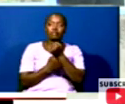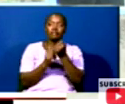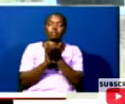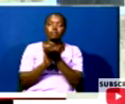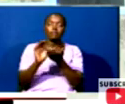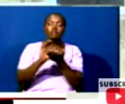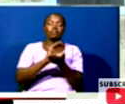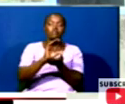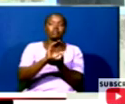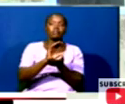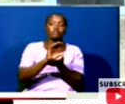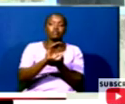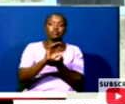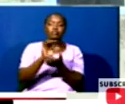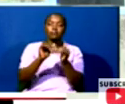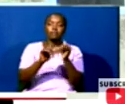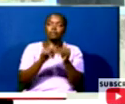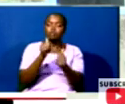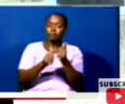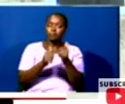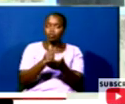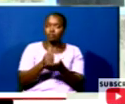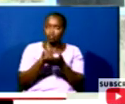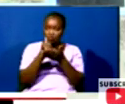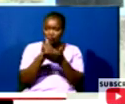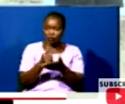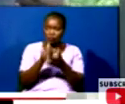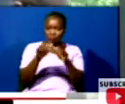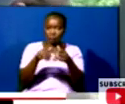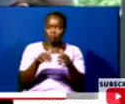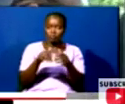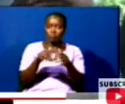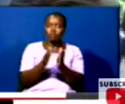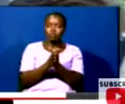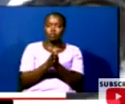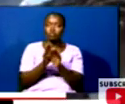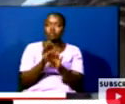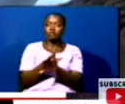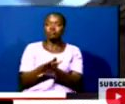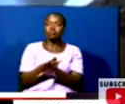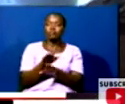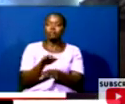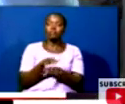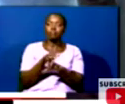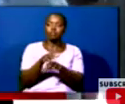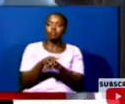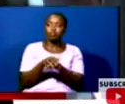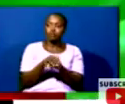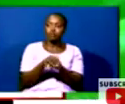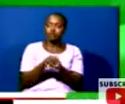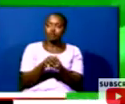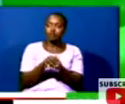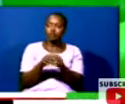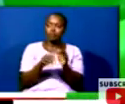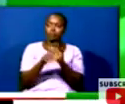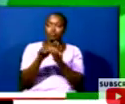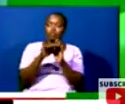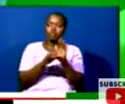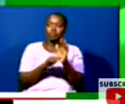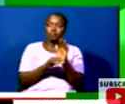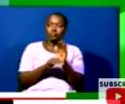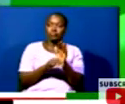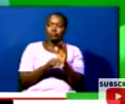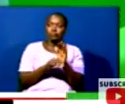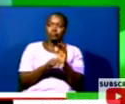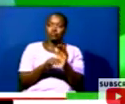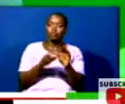fingerlings ambazo tunaweza kusaidia wakulima wetu kwa ajili ya ufukaji wa samaki. Under the program that targets farmers in